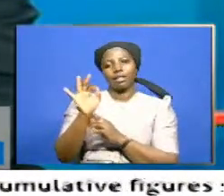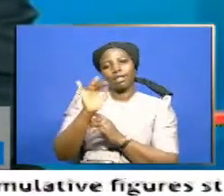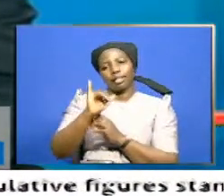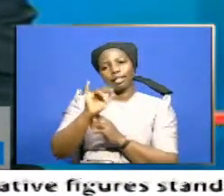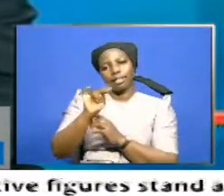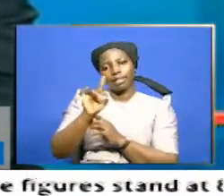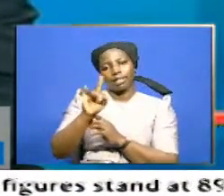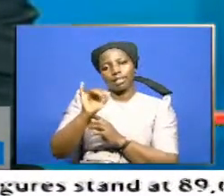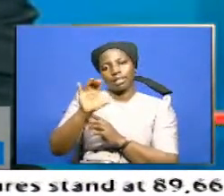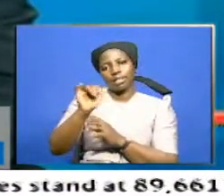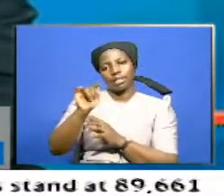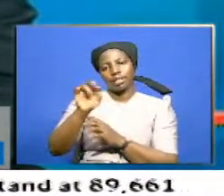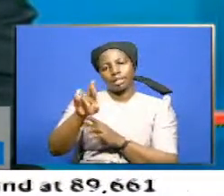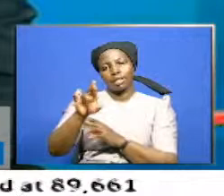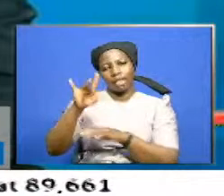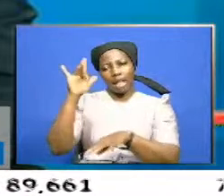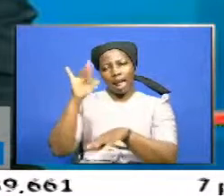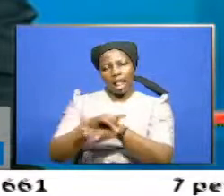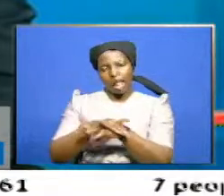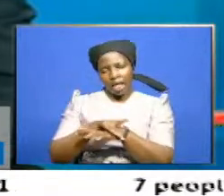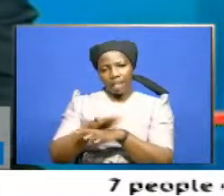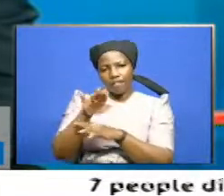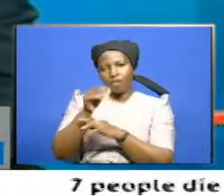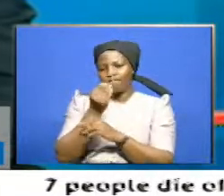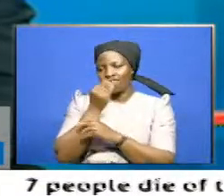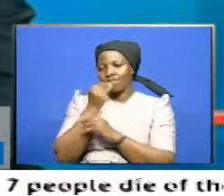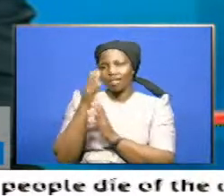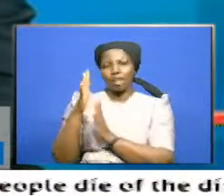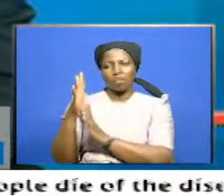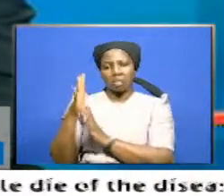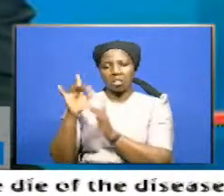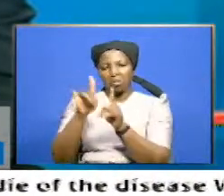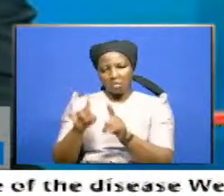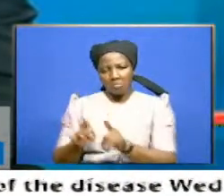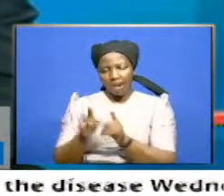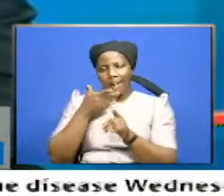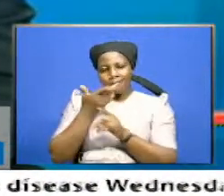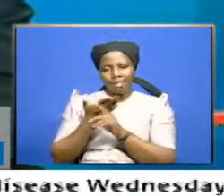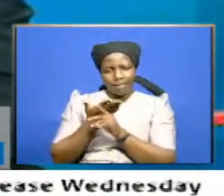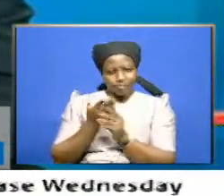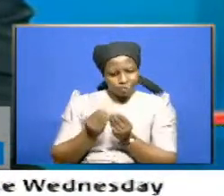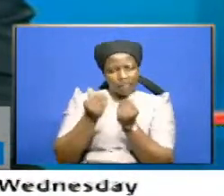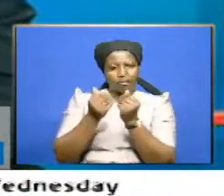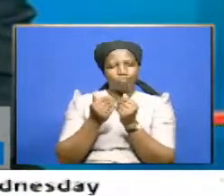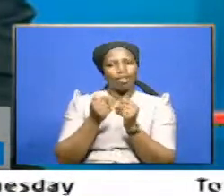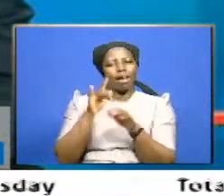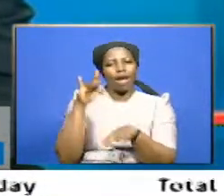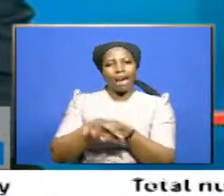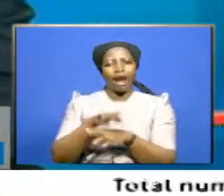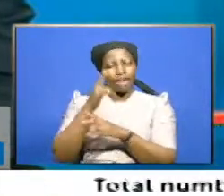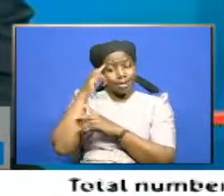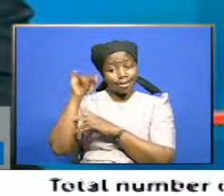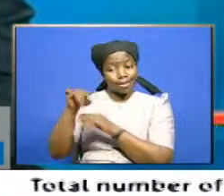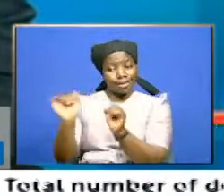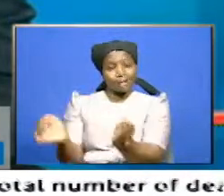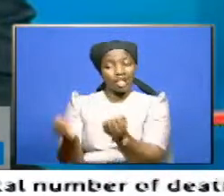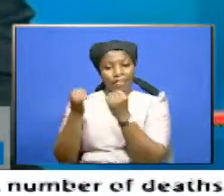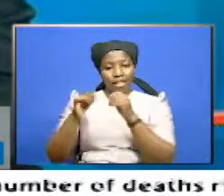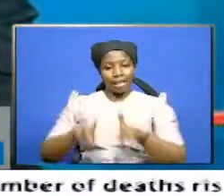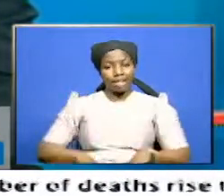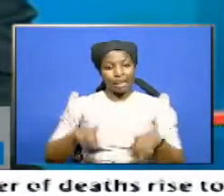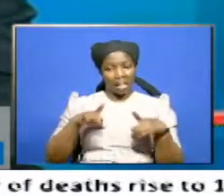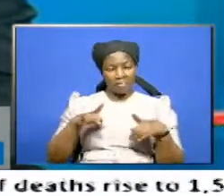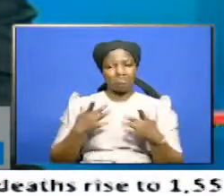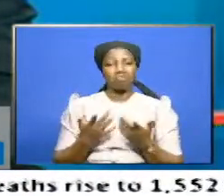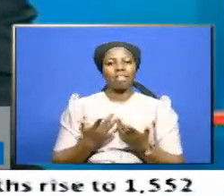food security surveillance, for example, and then respond early. And I think that saves lives, for example. When